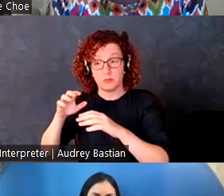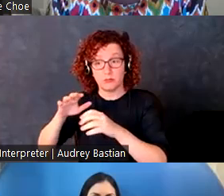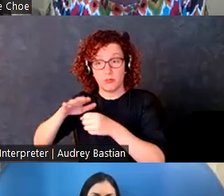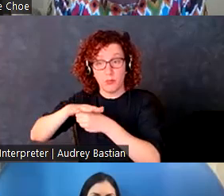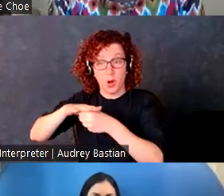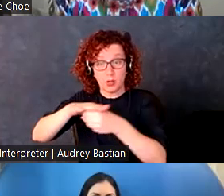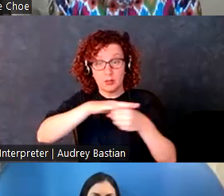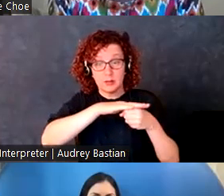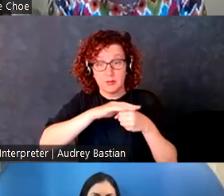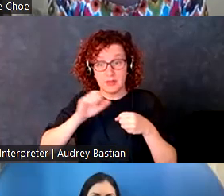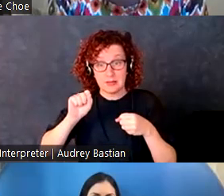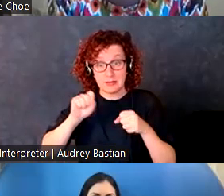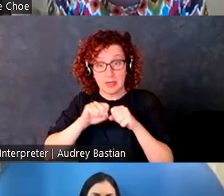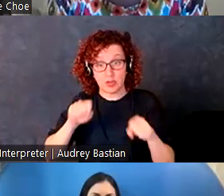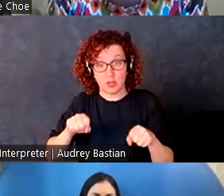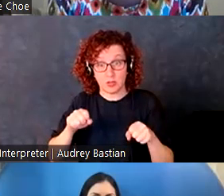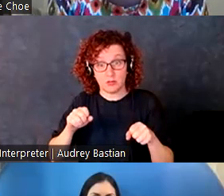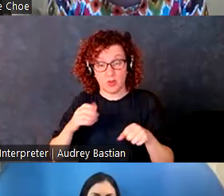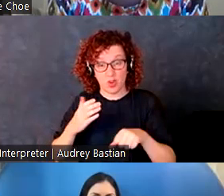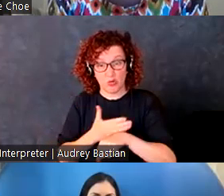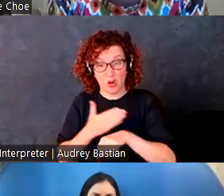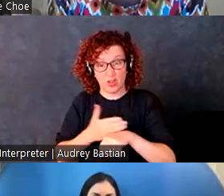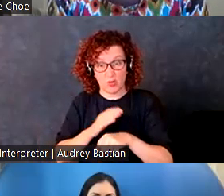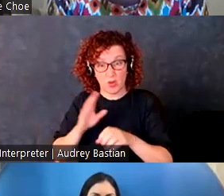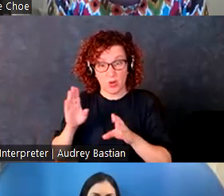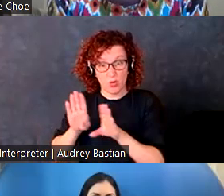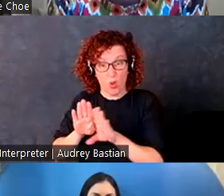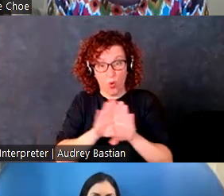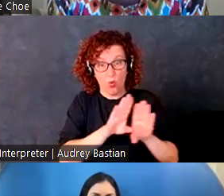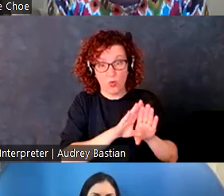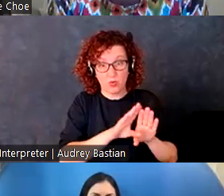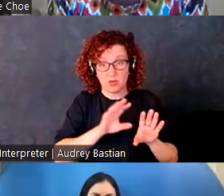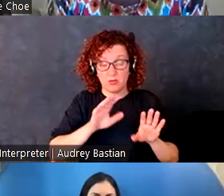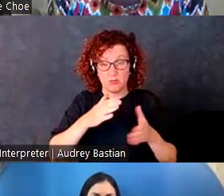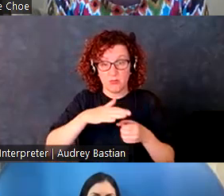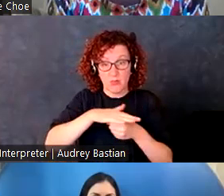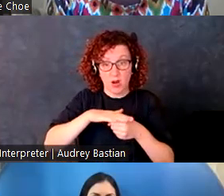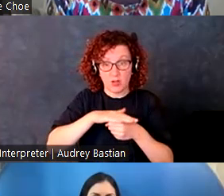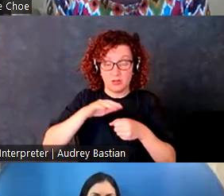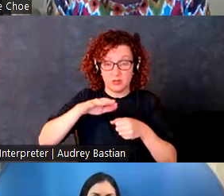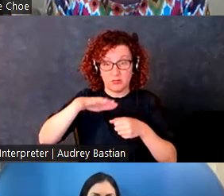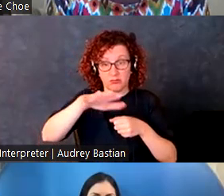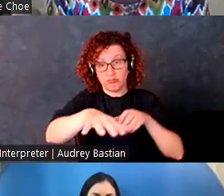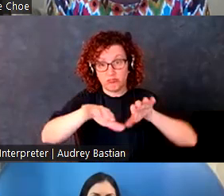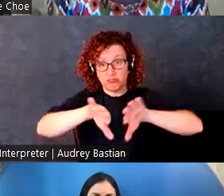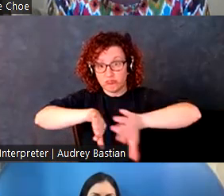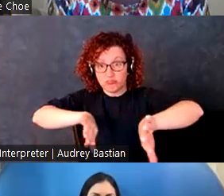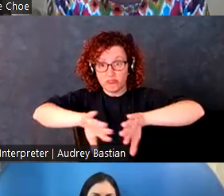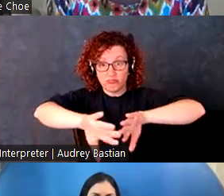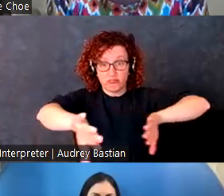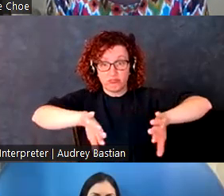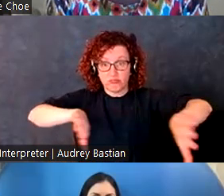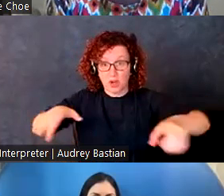I'm assuming you're talking about during construction, correct? Yes, during Okay. construction. So